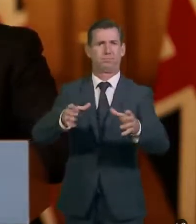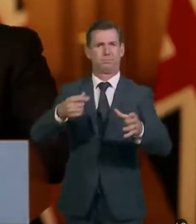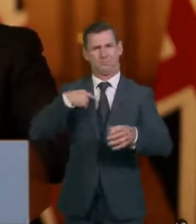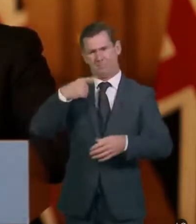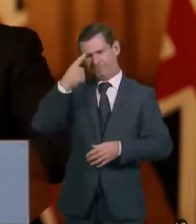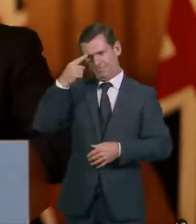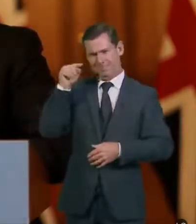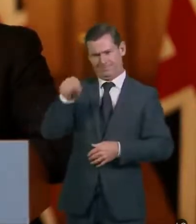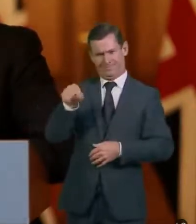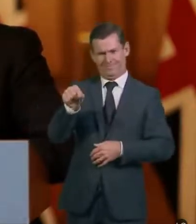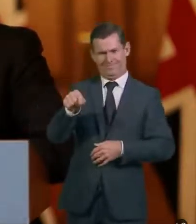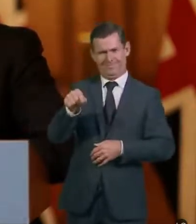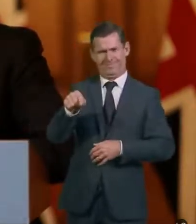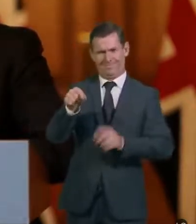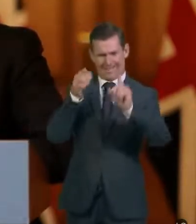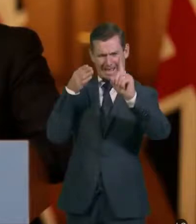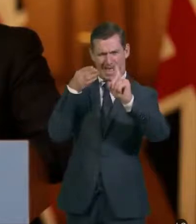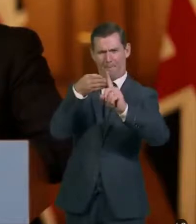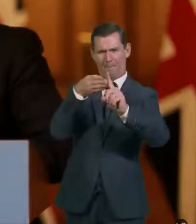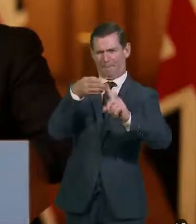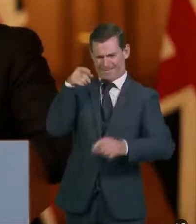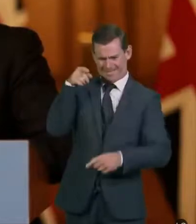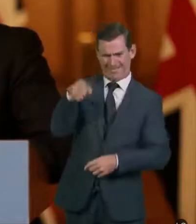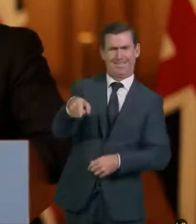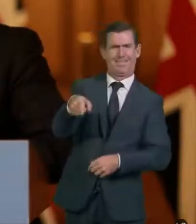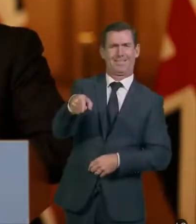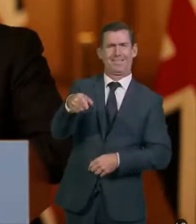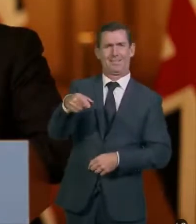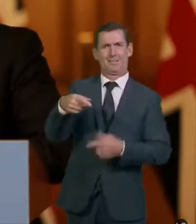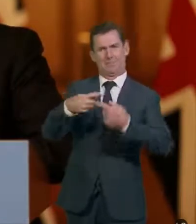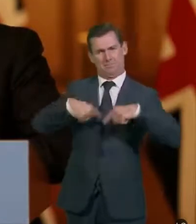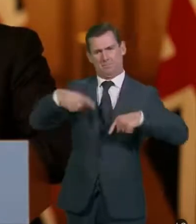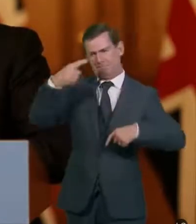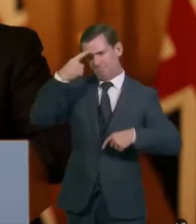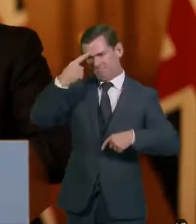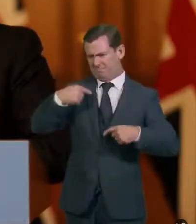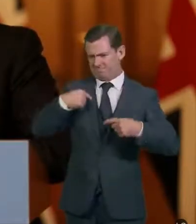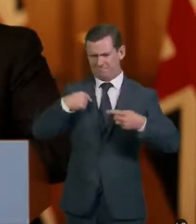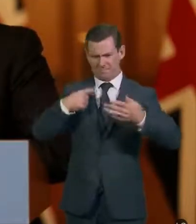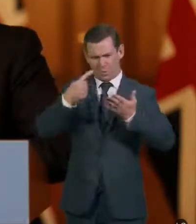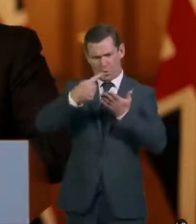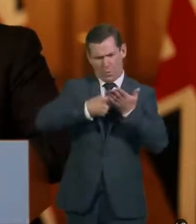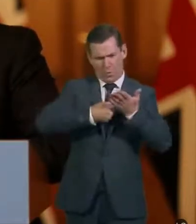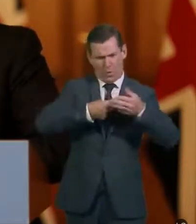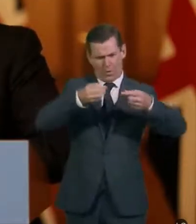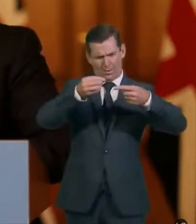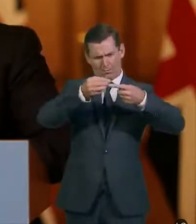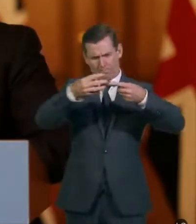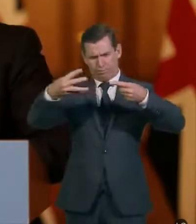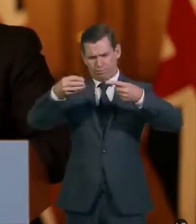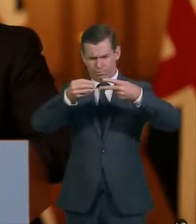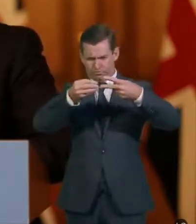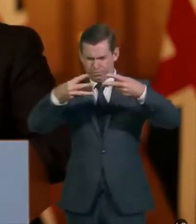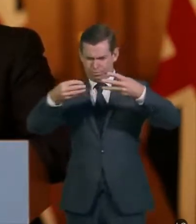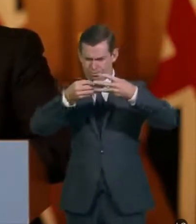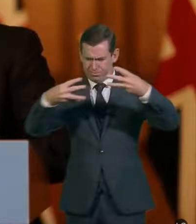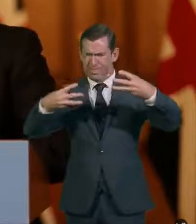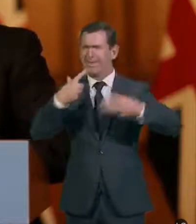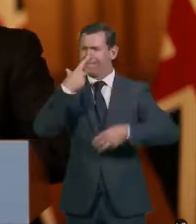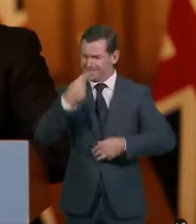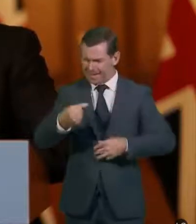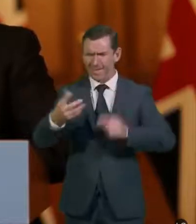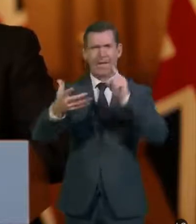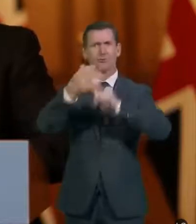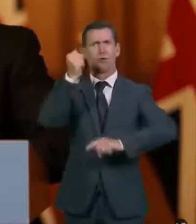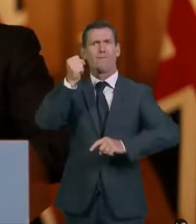aiming for. And we think that the budget of measures that we've set out would do it, as Patrick has said, if we